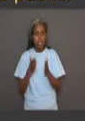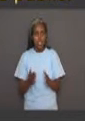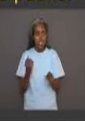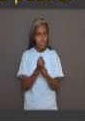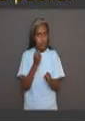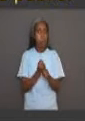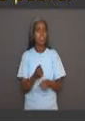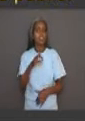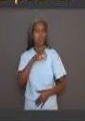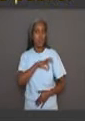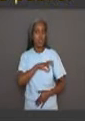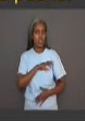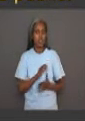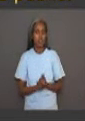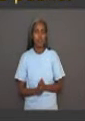a profit.